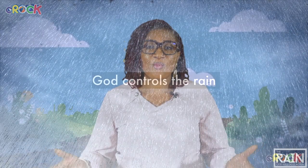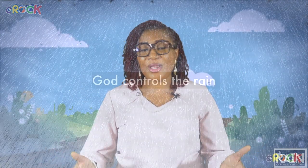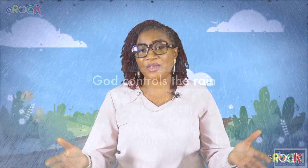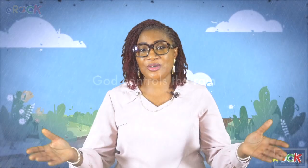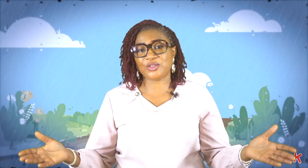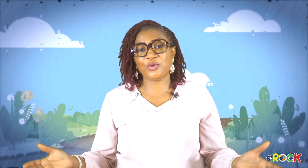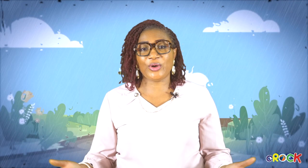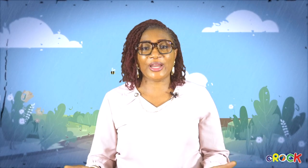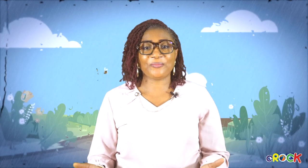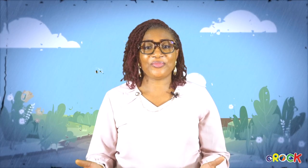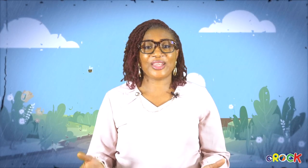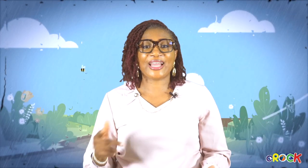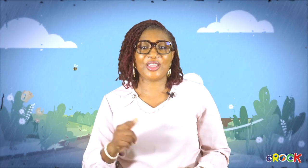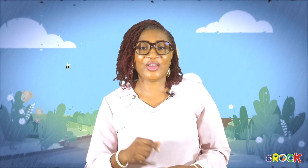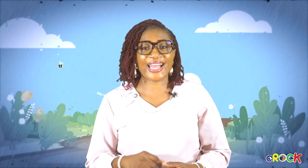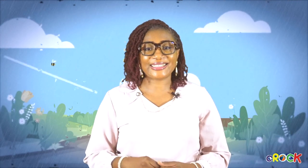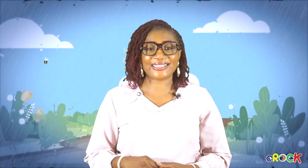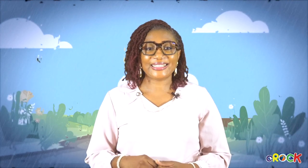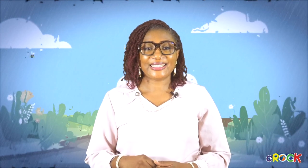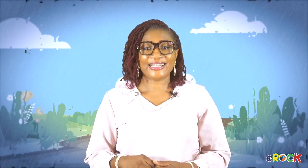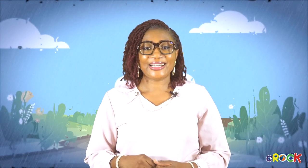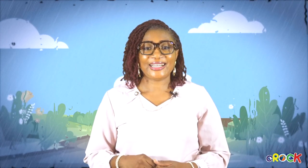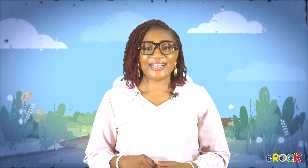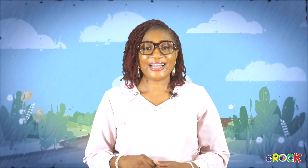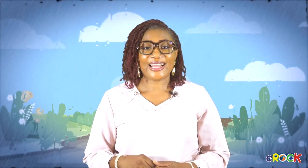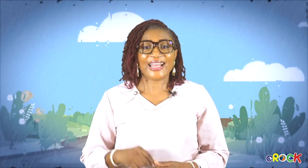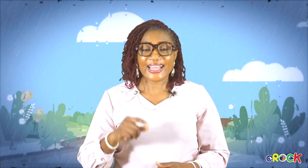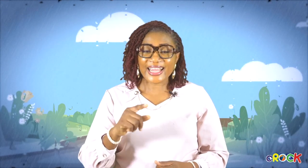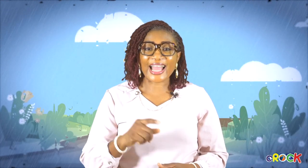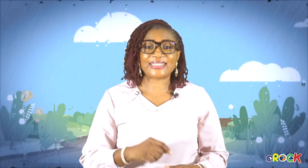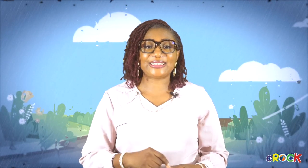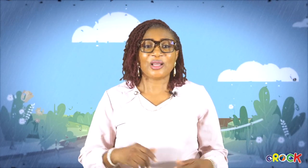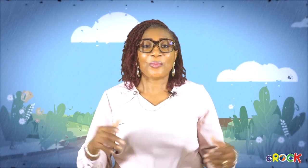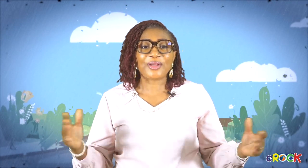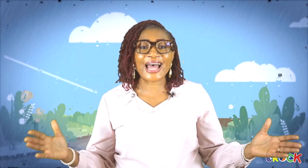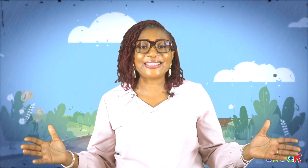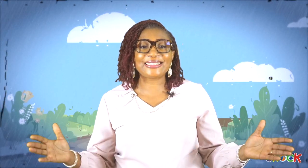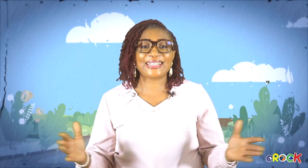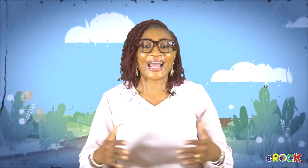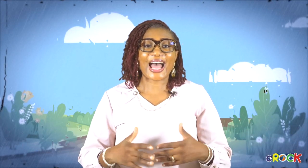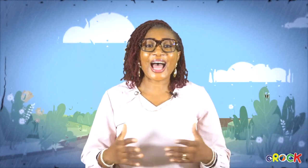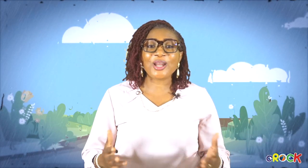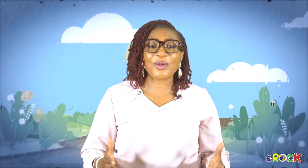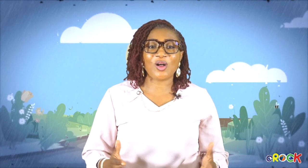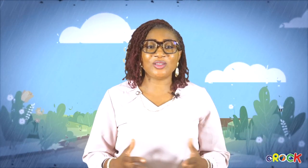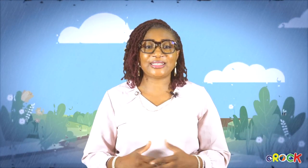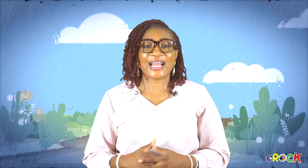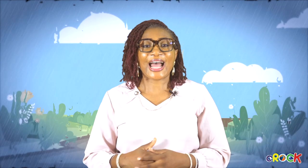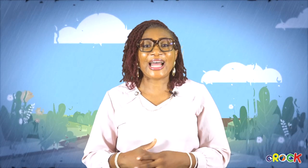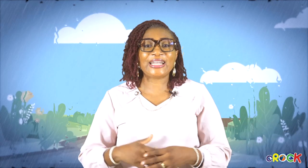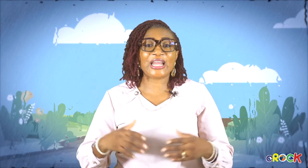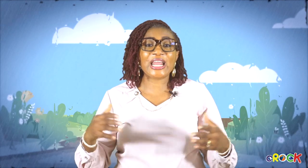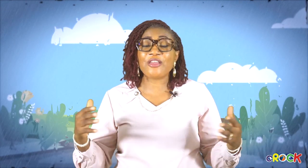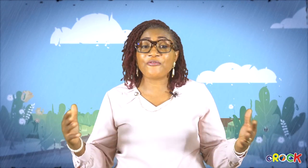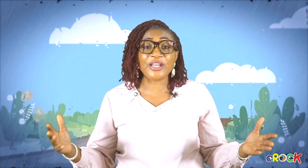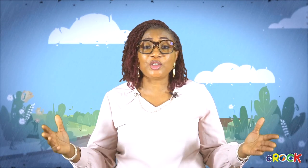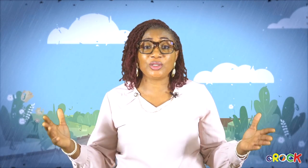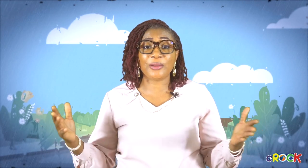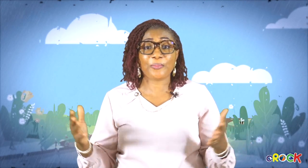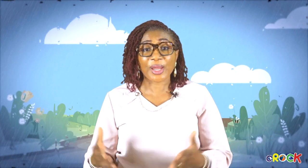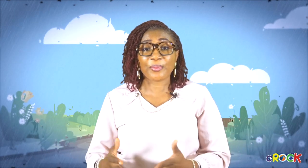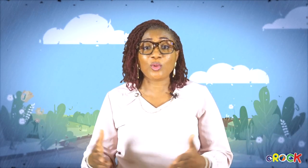happen when there is no rain? Can you guess? Yes, plants, animals, and